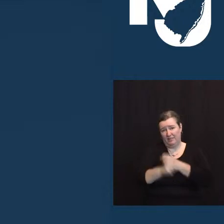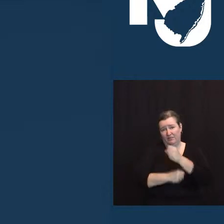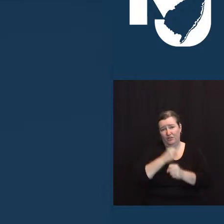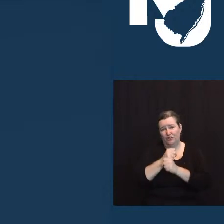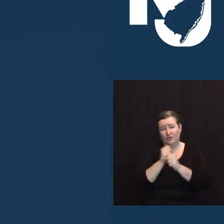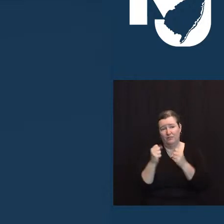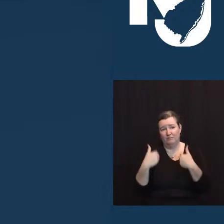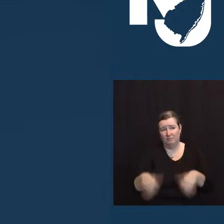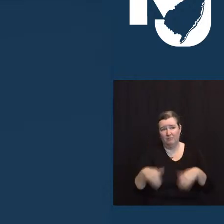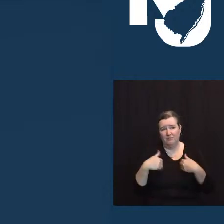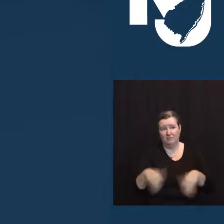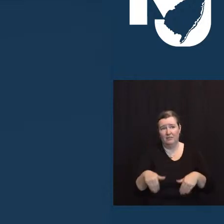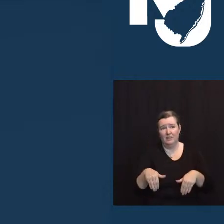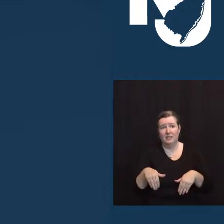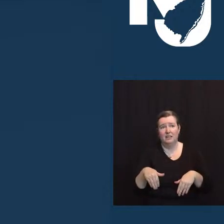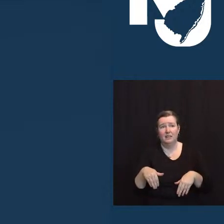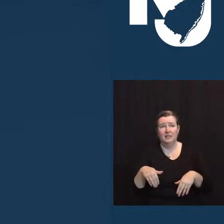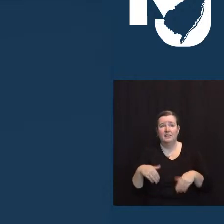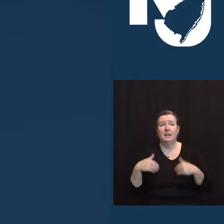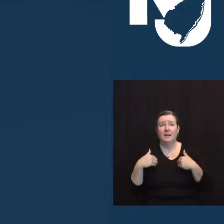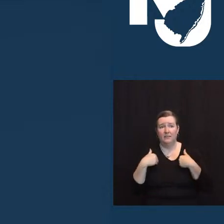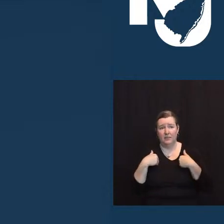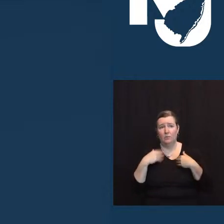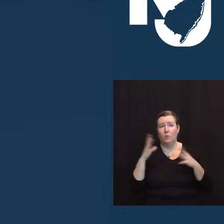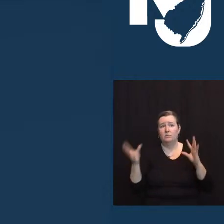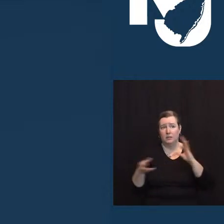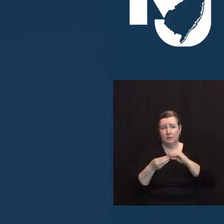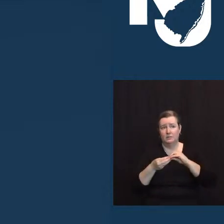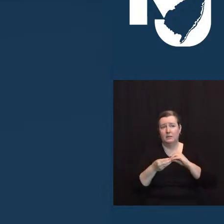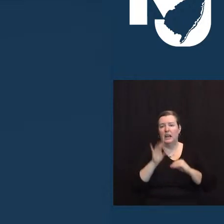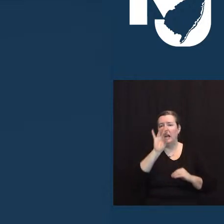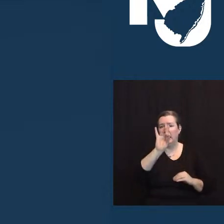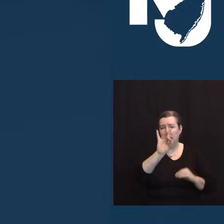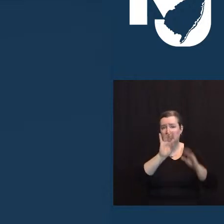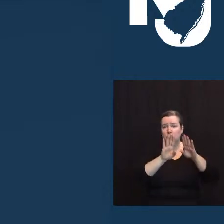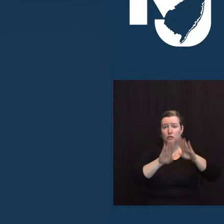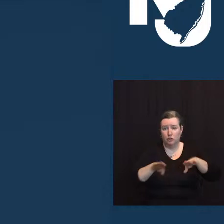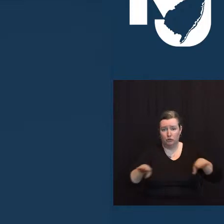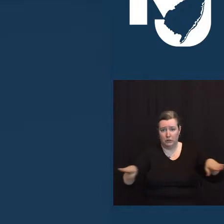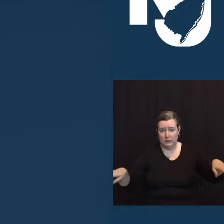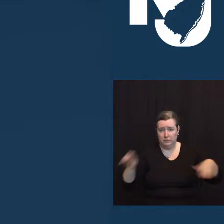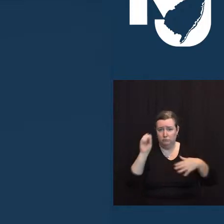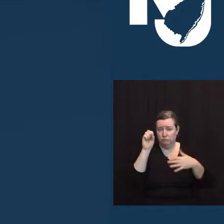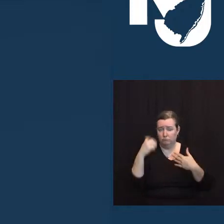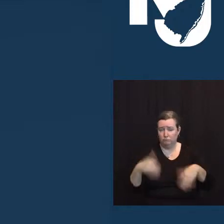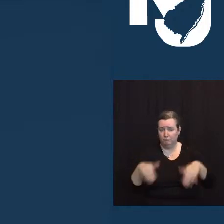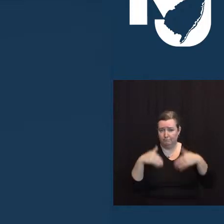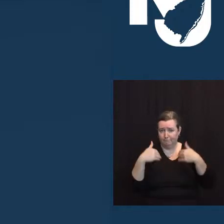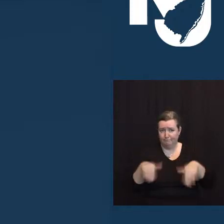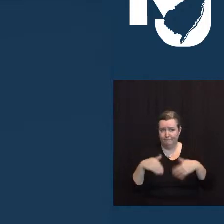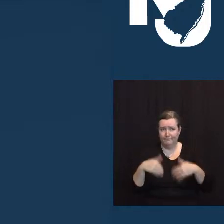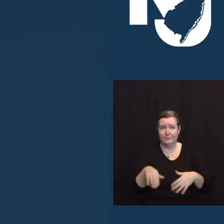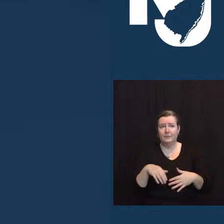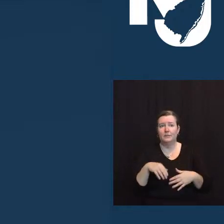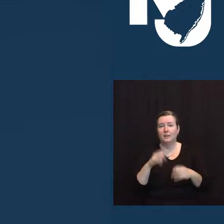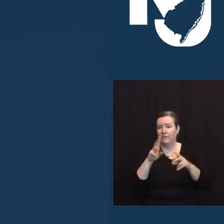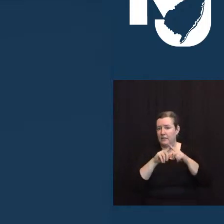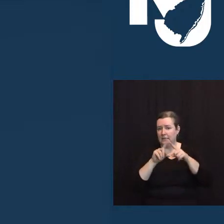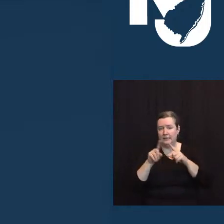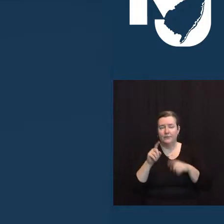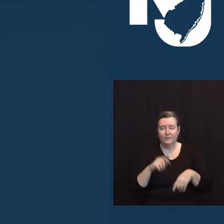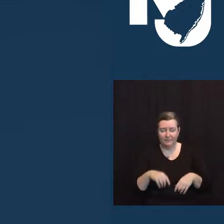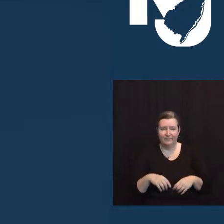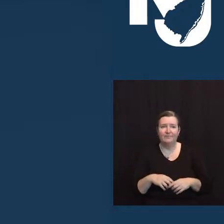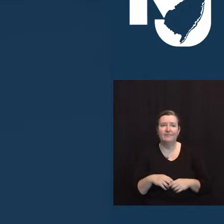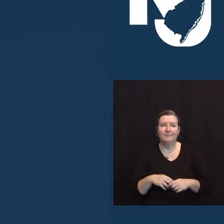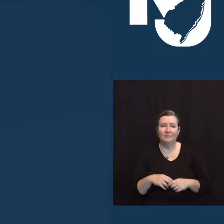and their children. David, Mary Lee, who goes by Lee, Maureen, Dennis, Melissa, Marcy, Melinda, and Douglas, and